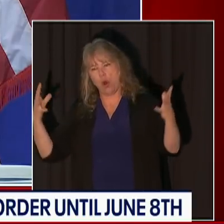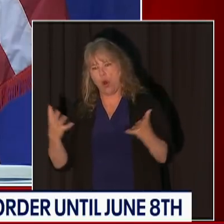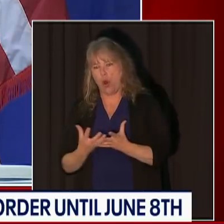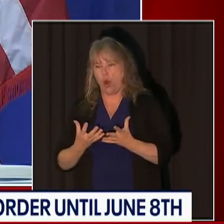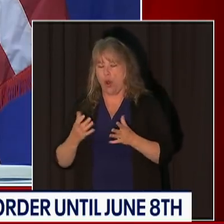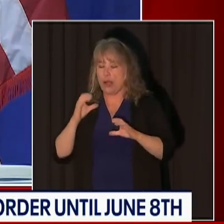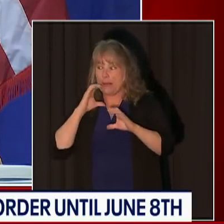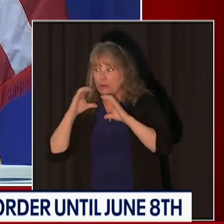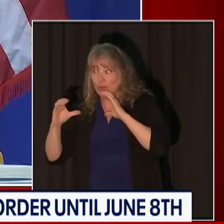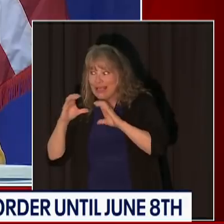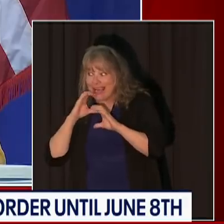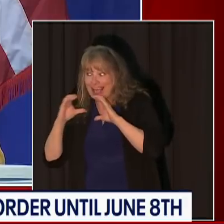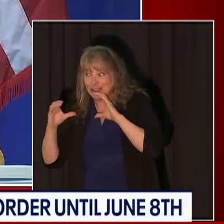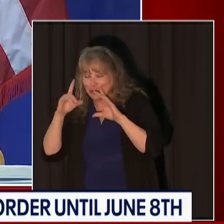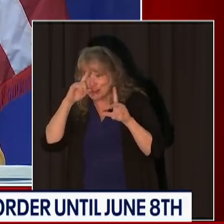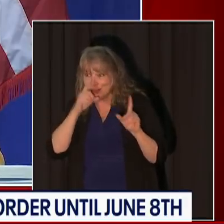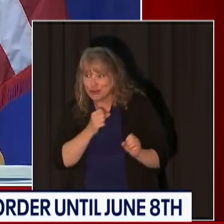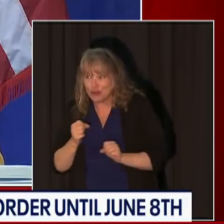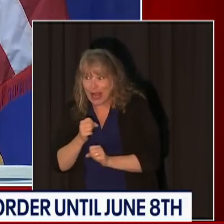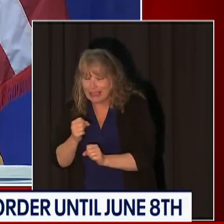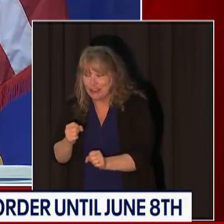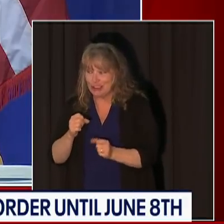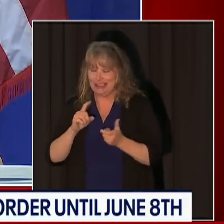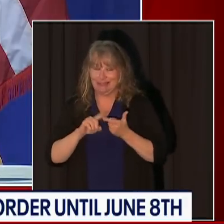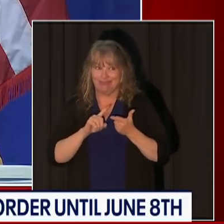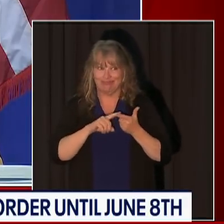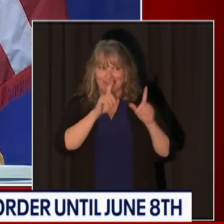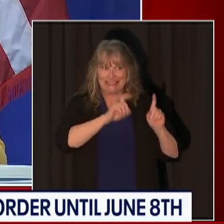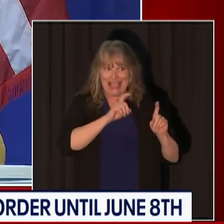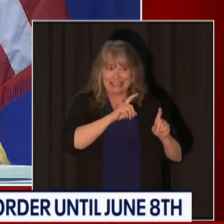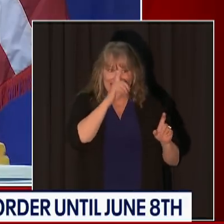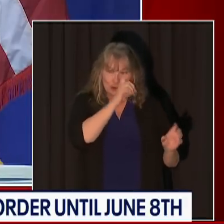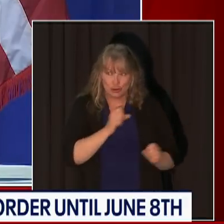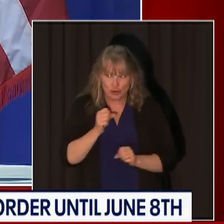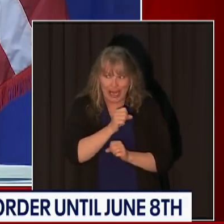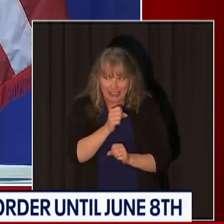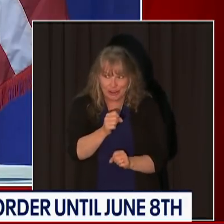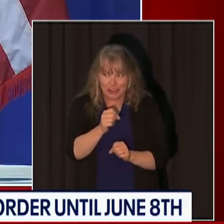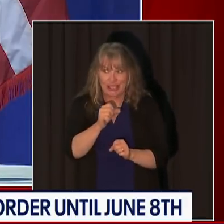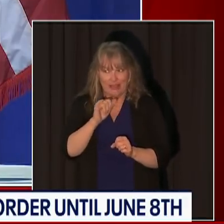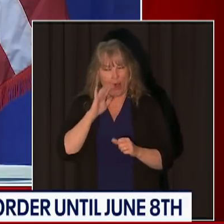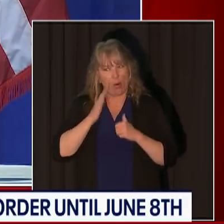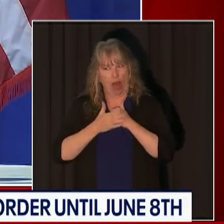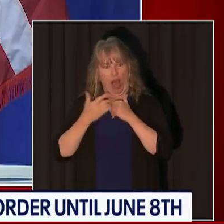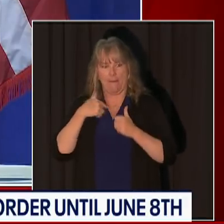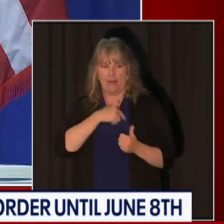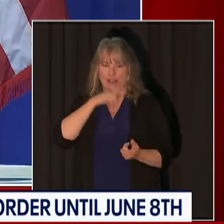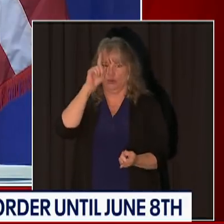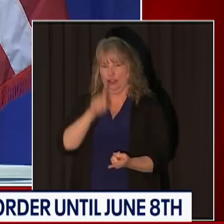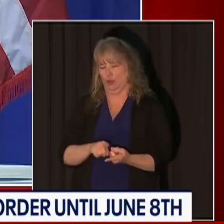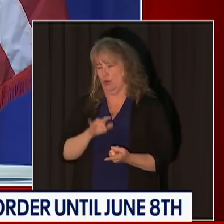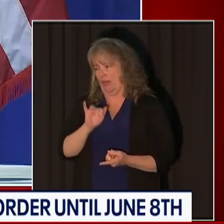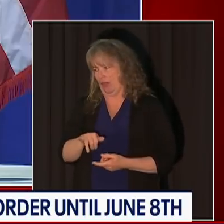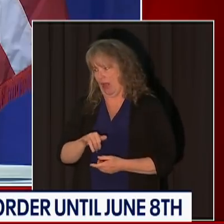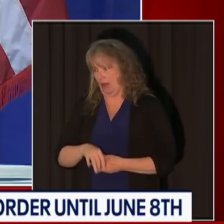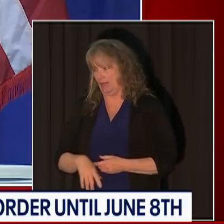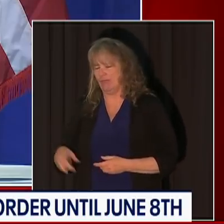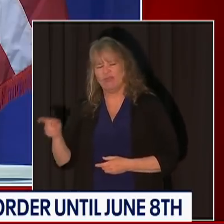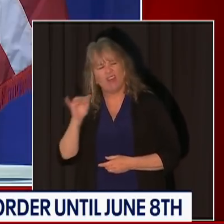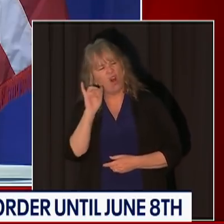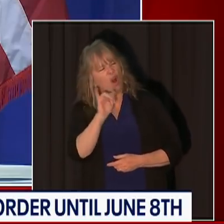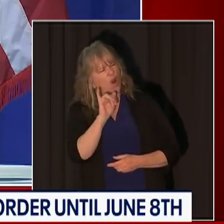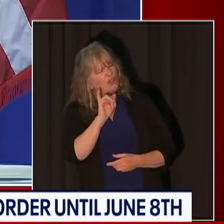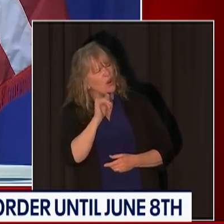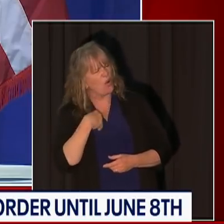testing strategy that will help us move the dial. Also, there's a group called, I think, Black. All right, you're listening